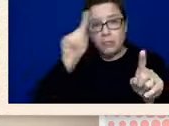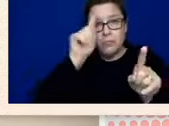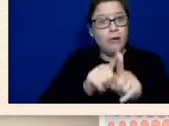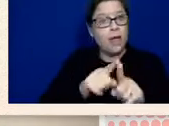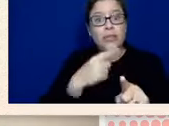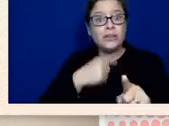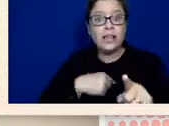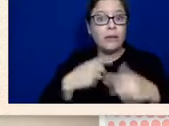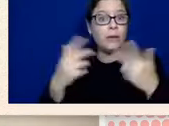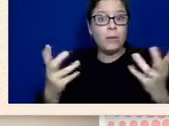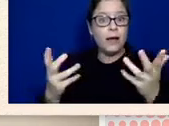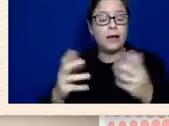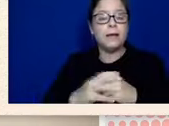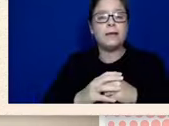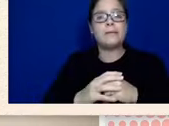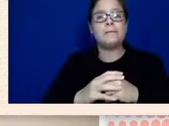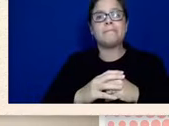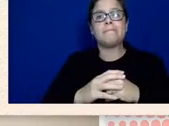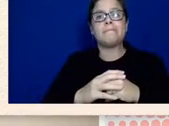that